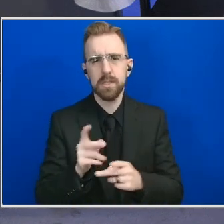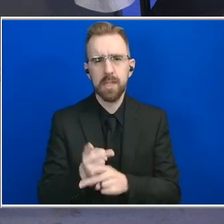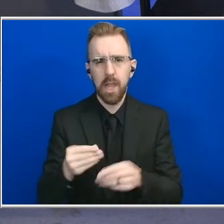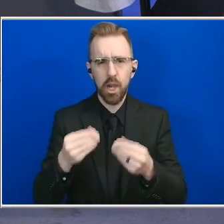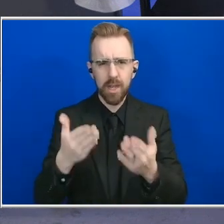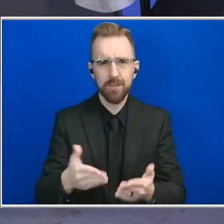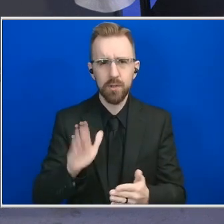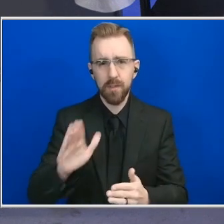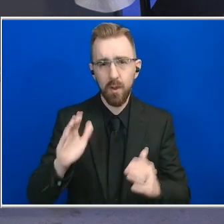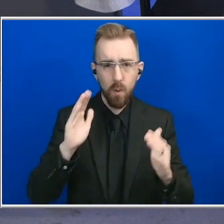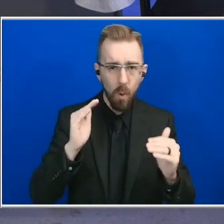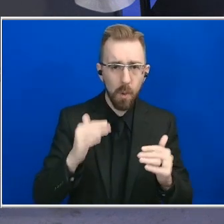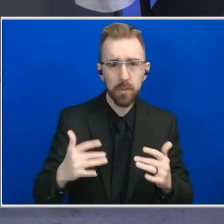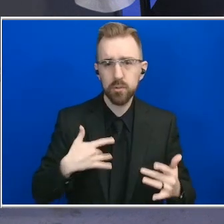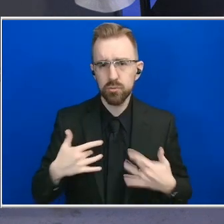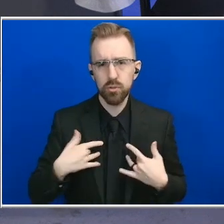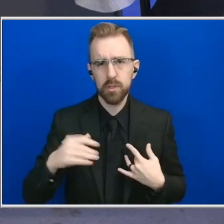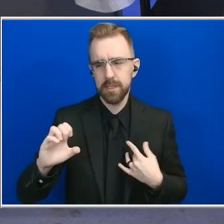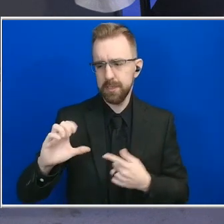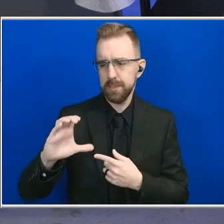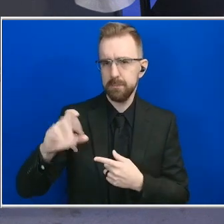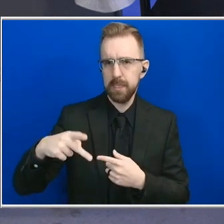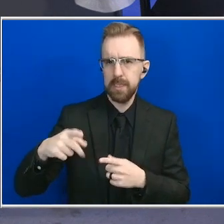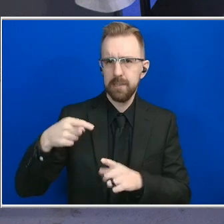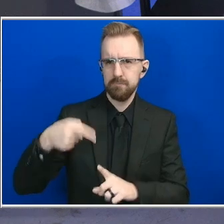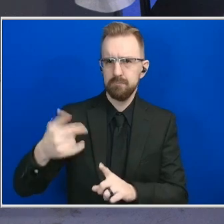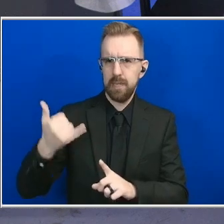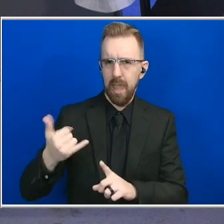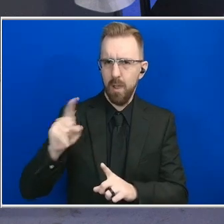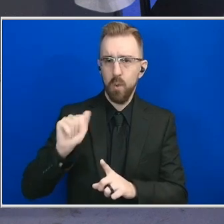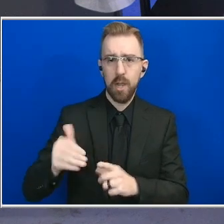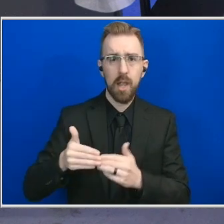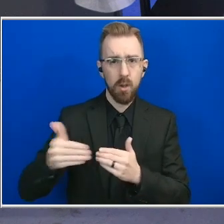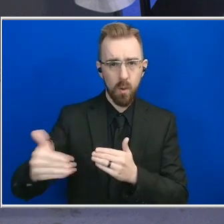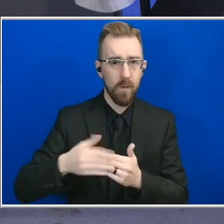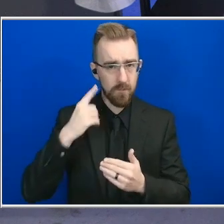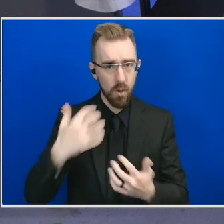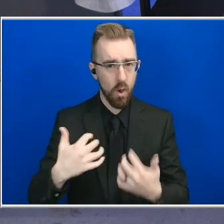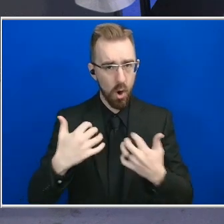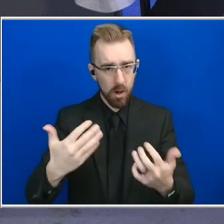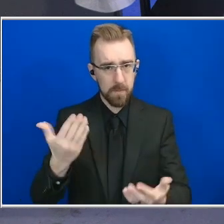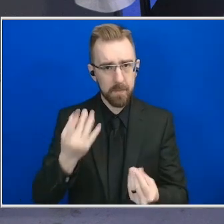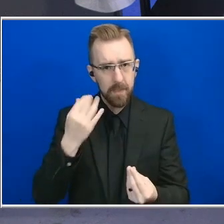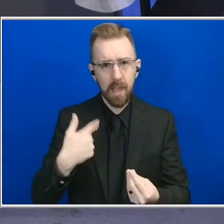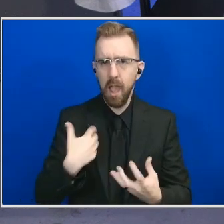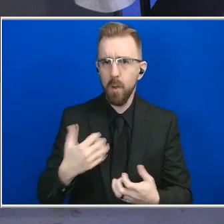where ECP is today and where it might be able to go, especially for our audience out there who might be thinking, I want to try that?